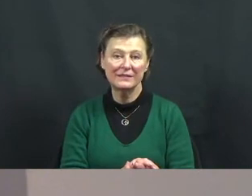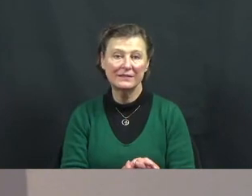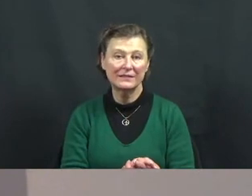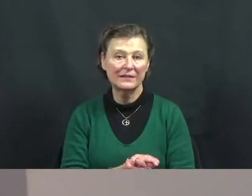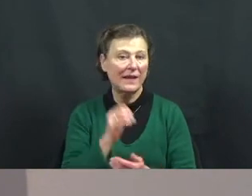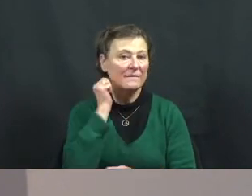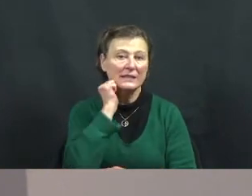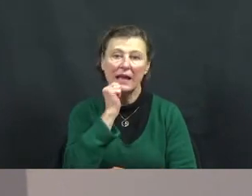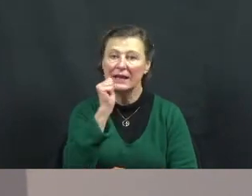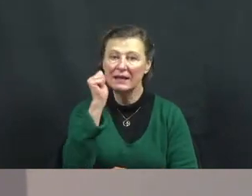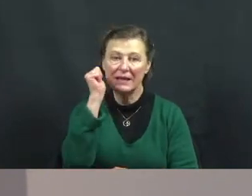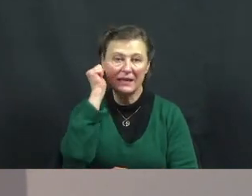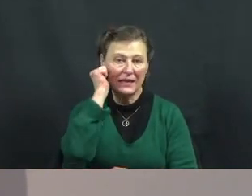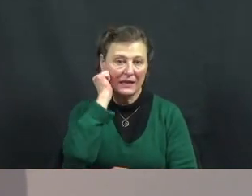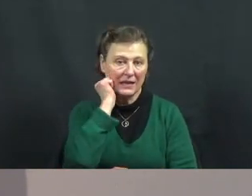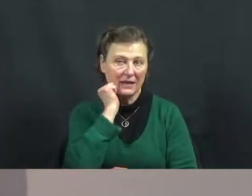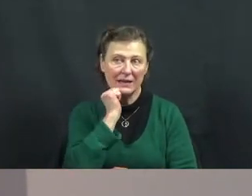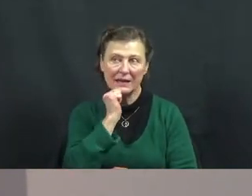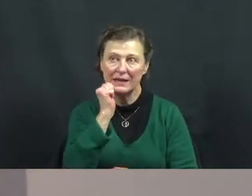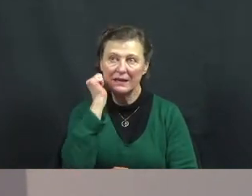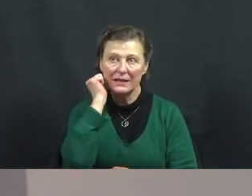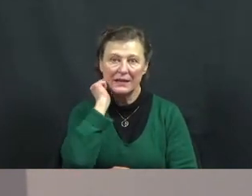Every day,